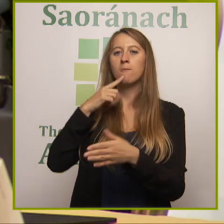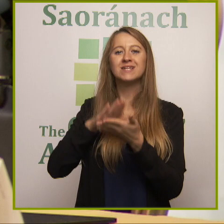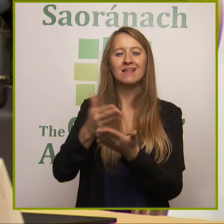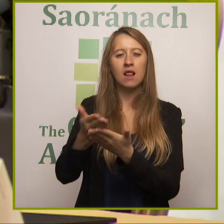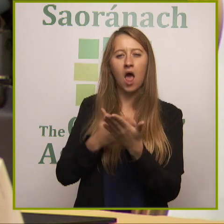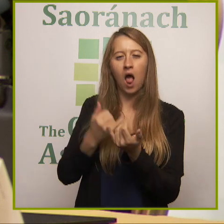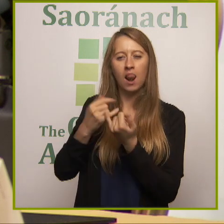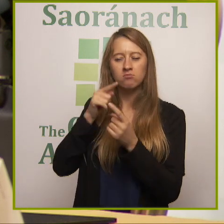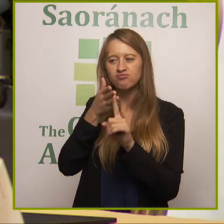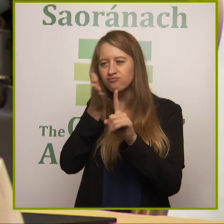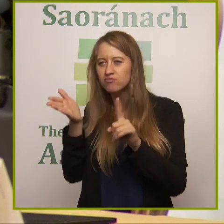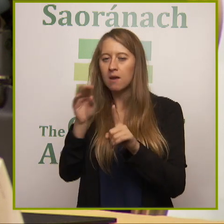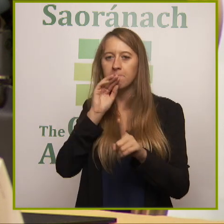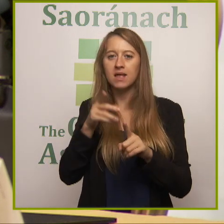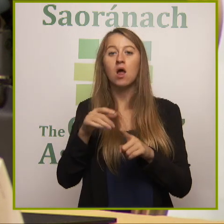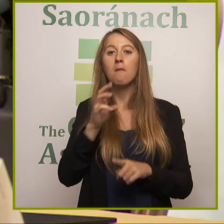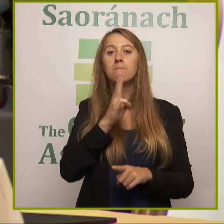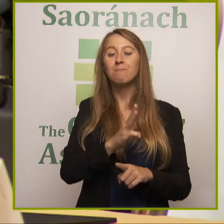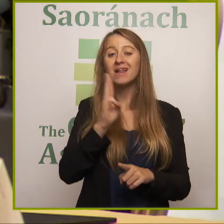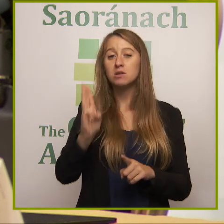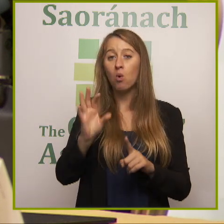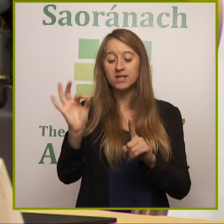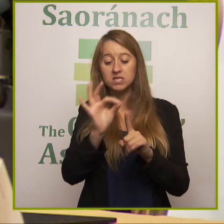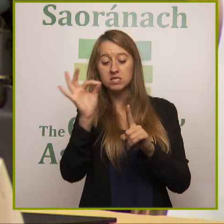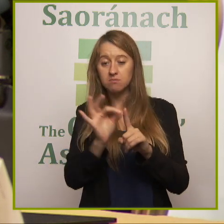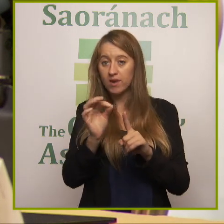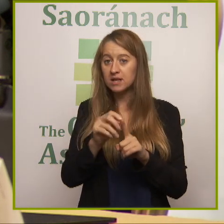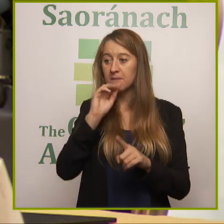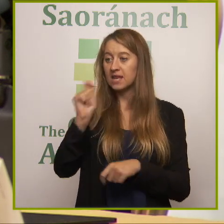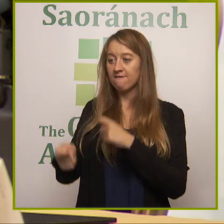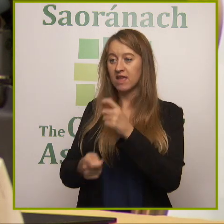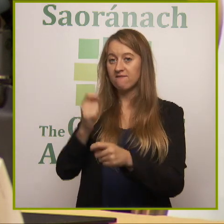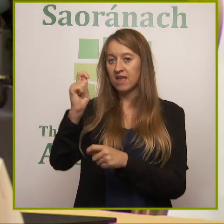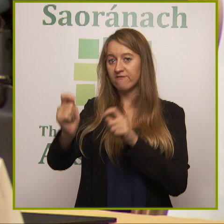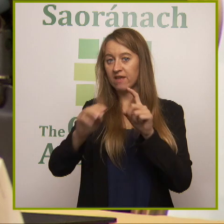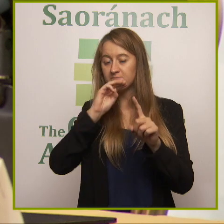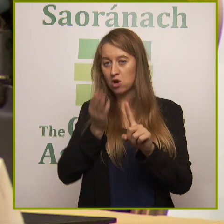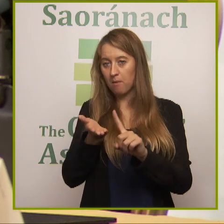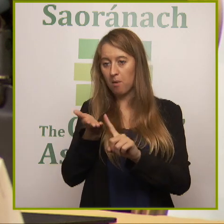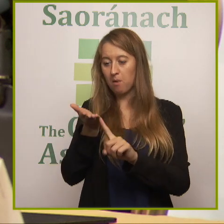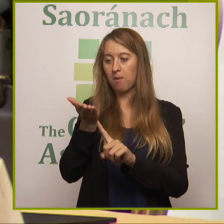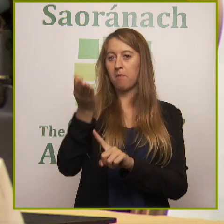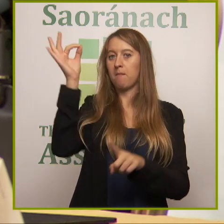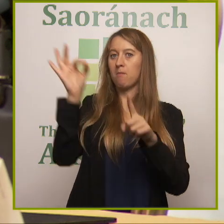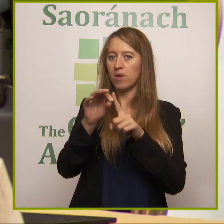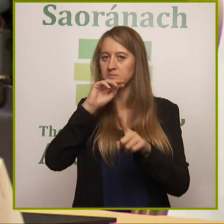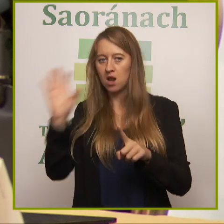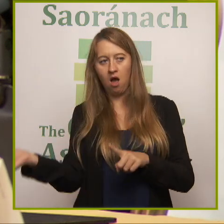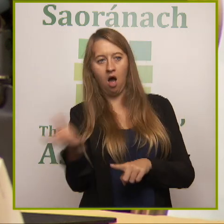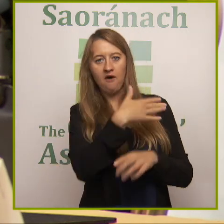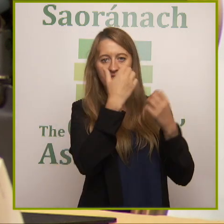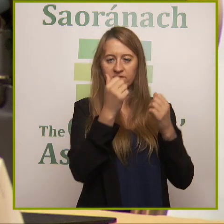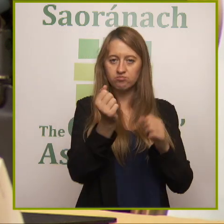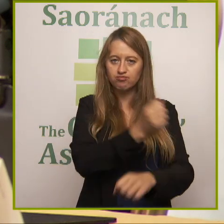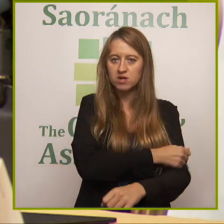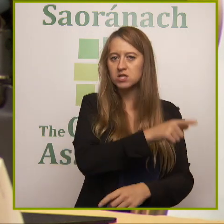point a prison sentence, and they'd gradually get worse, and then maybe after 20 penalty points a company might have one of their like say if it had a branch